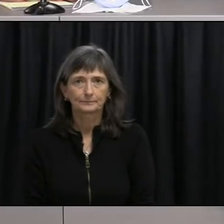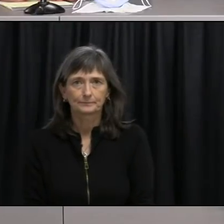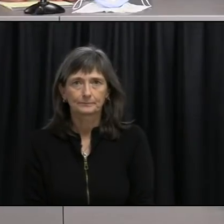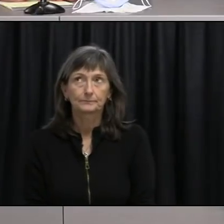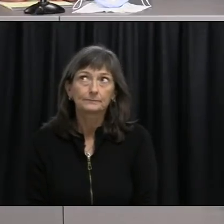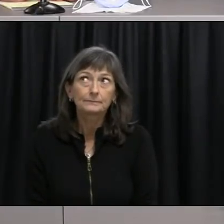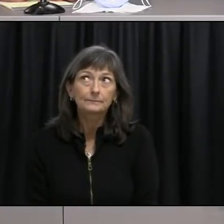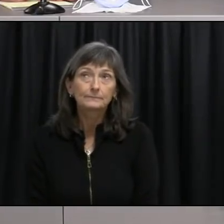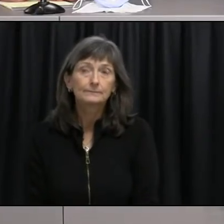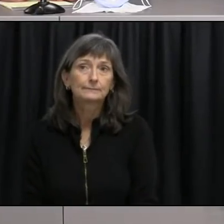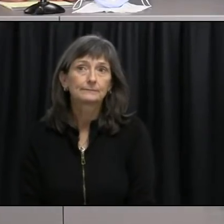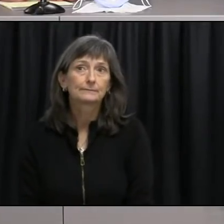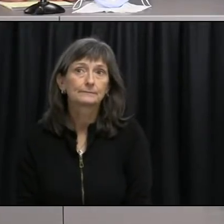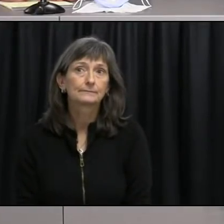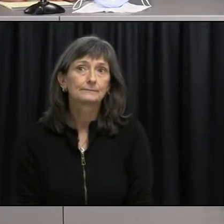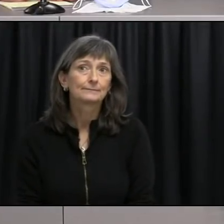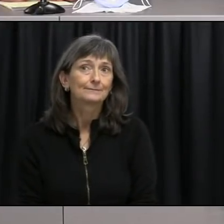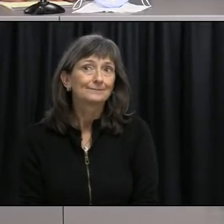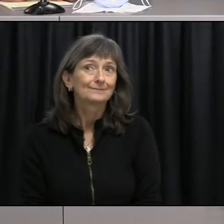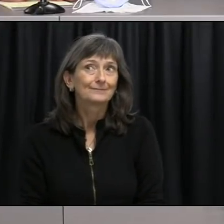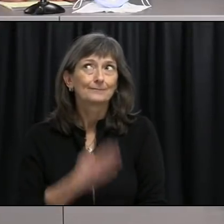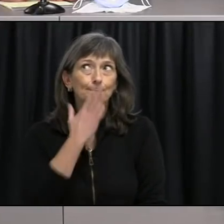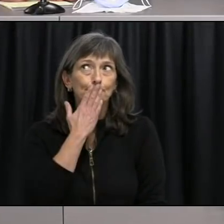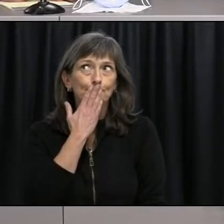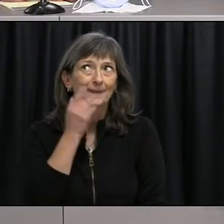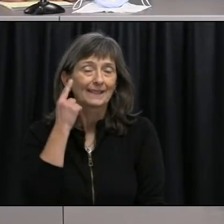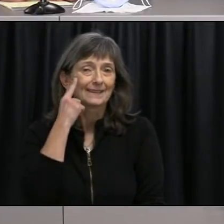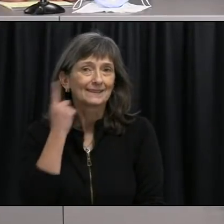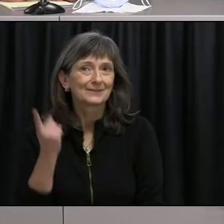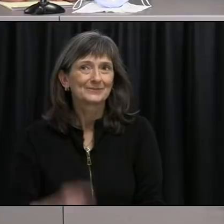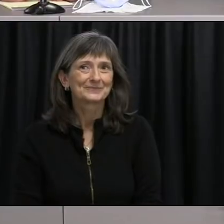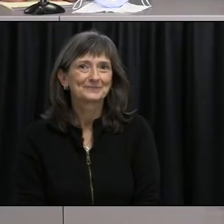Mark, you there? He's muted.